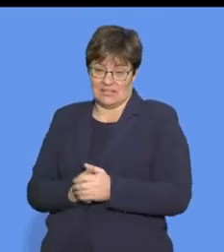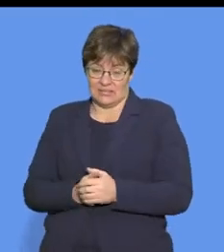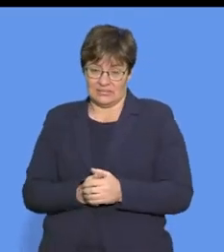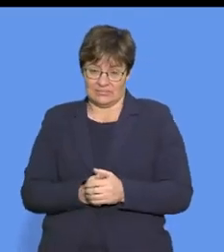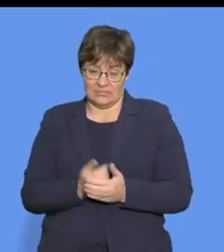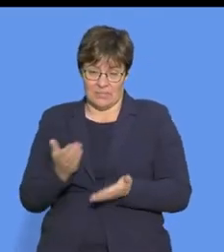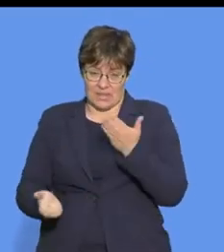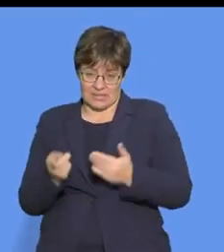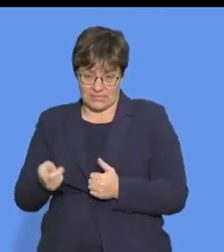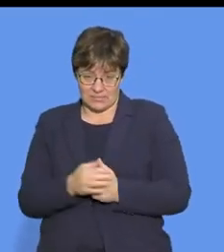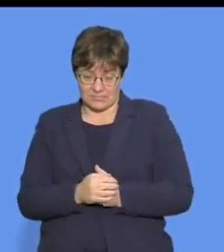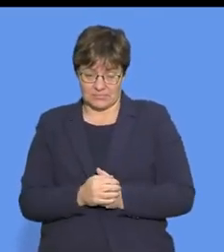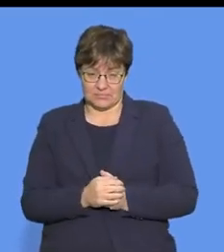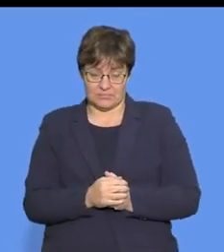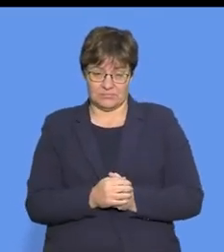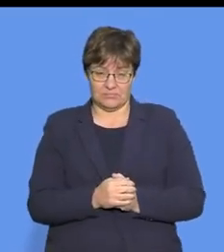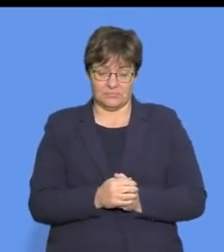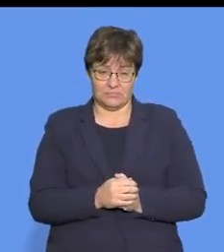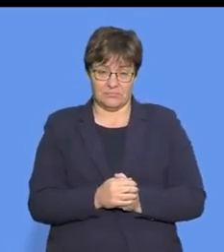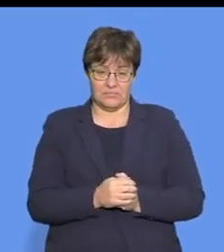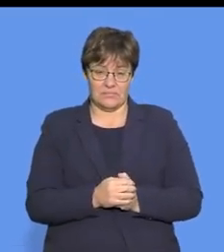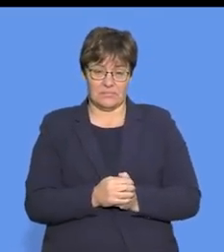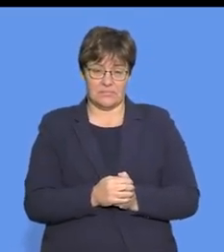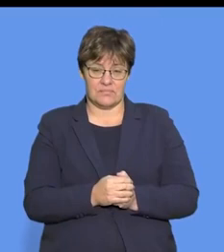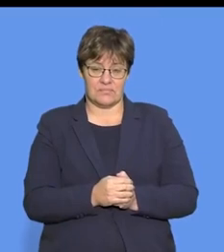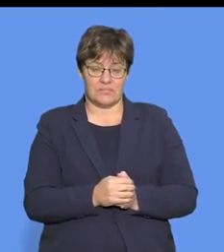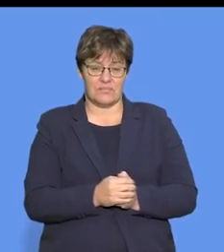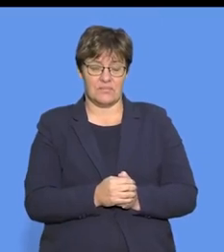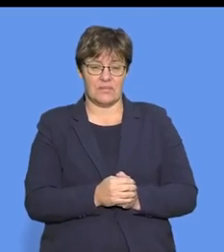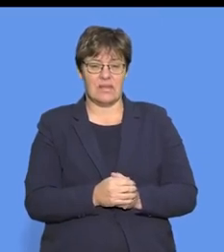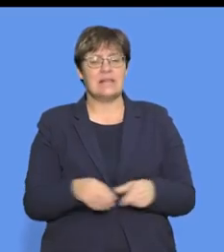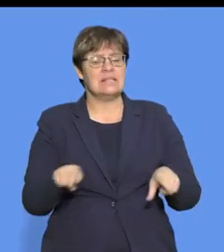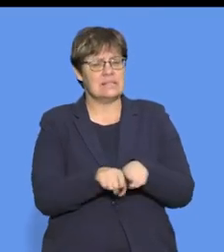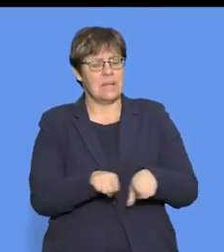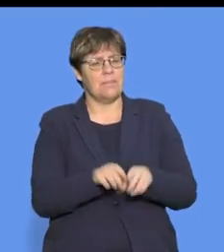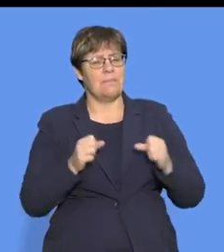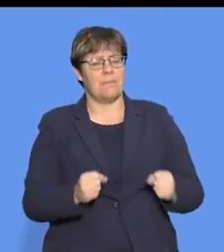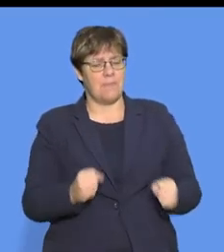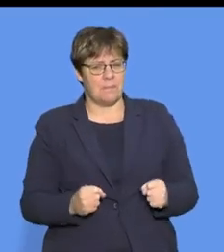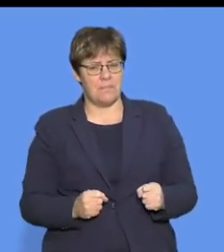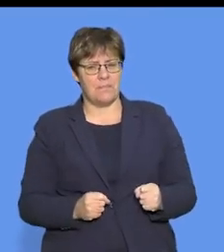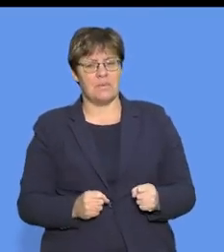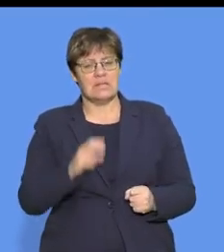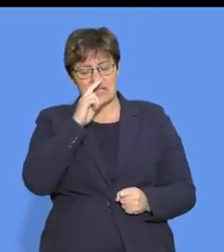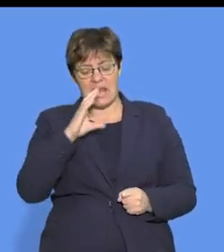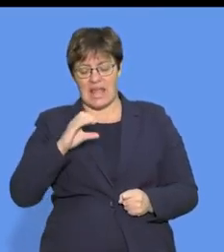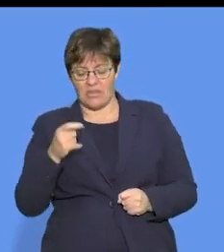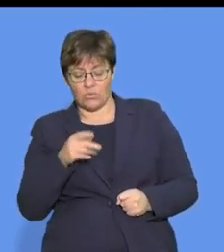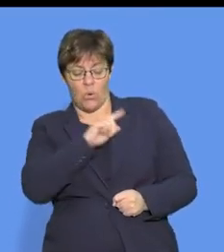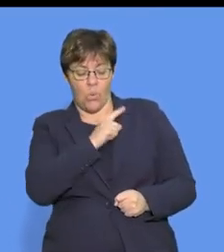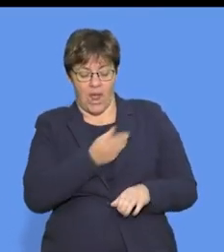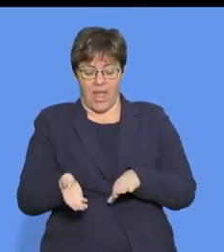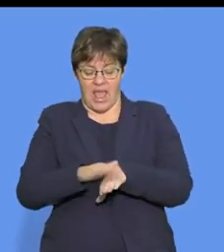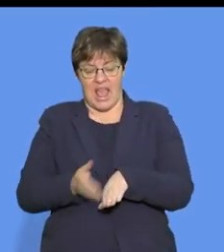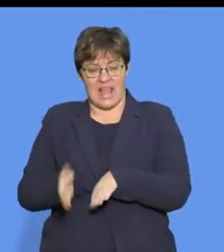And at the cathode, we get a gain of mass. Now, in the same way, you'll see here, this one is the